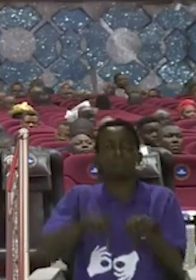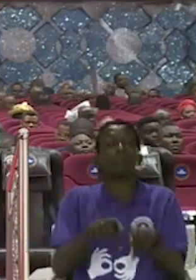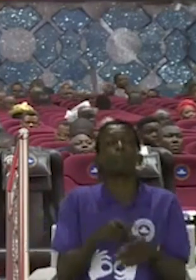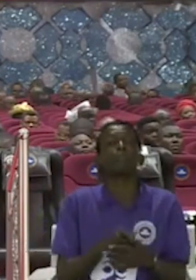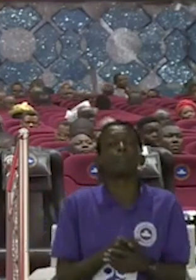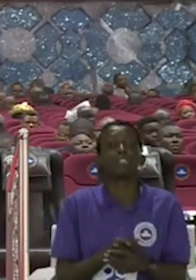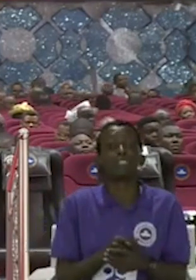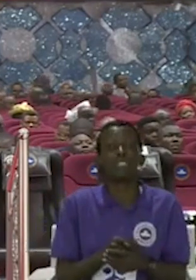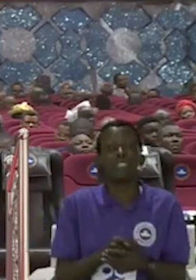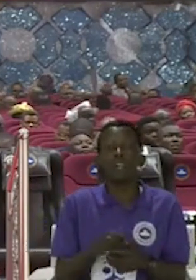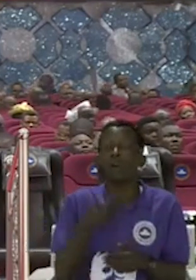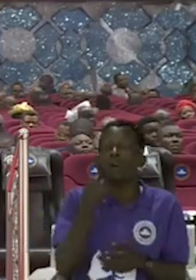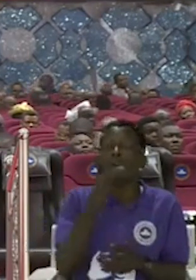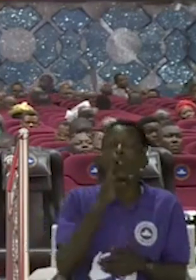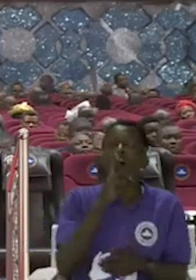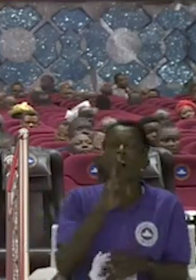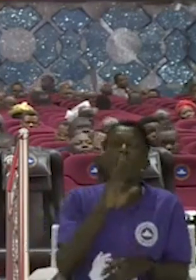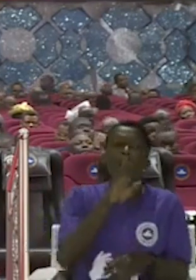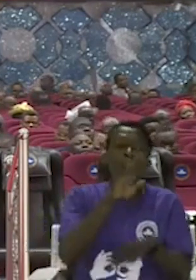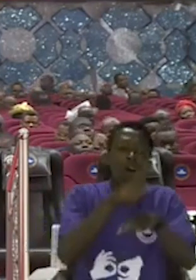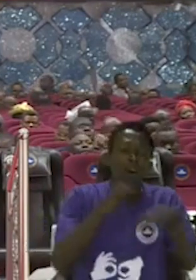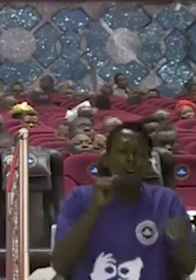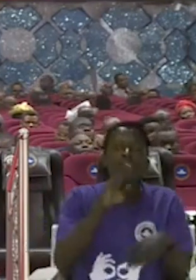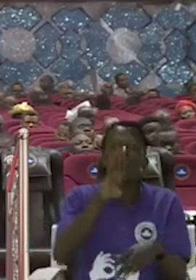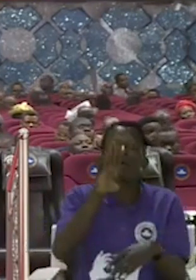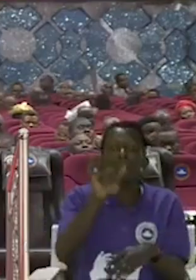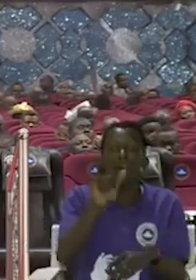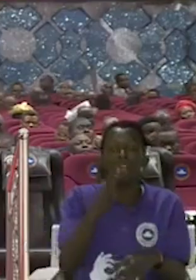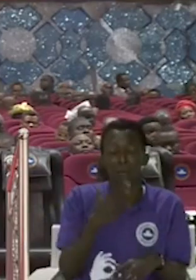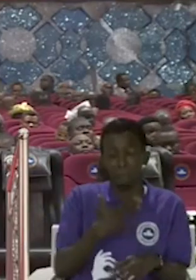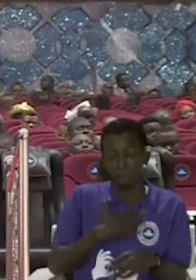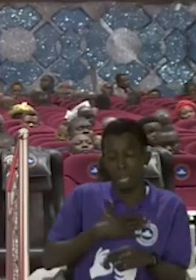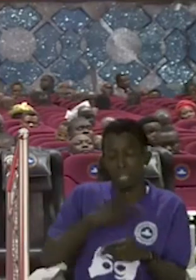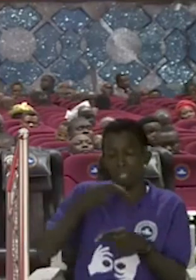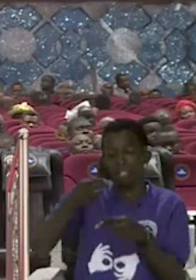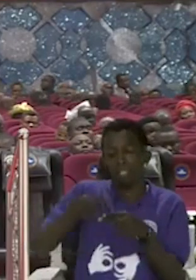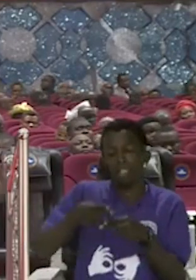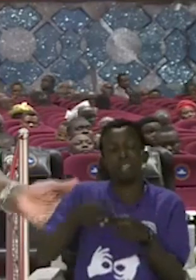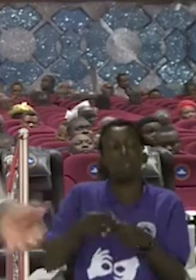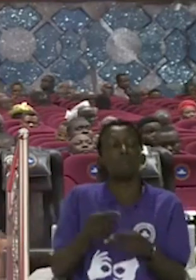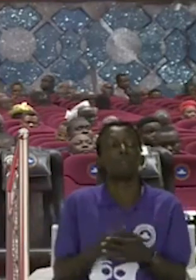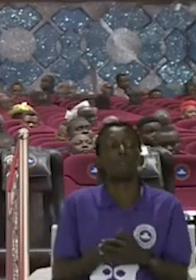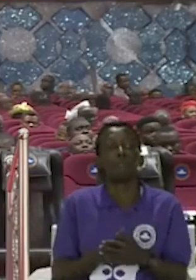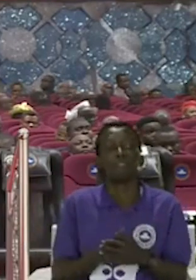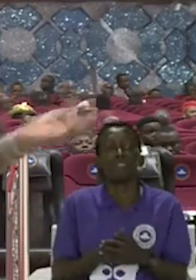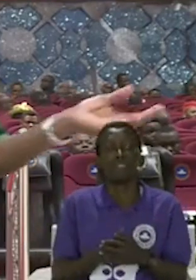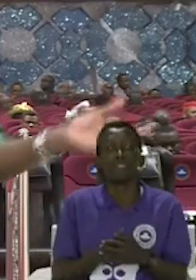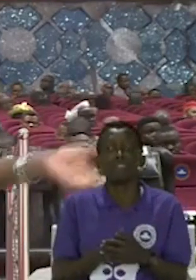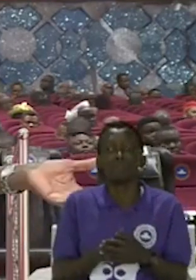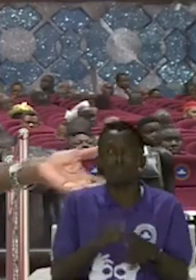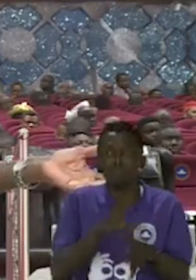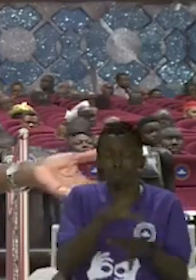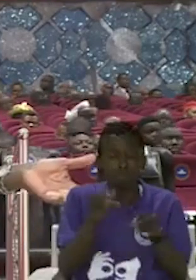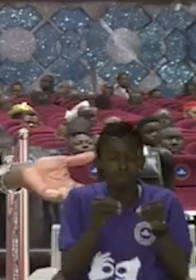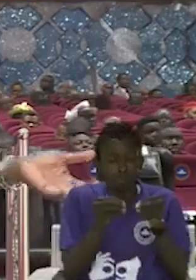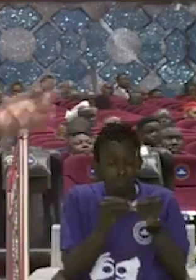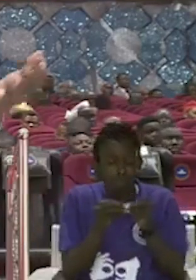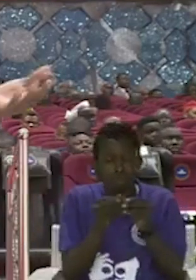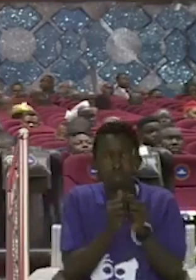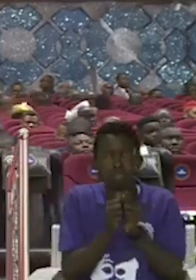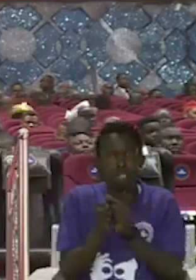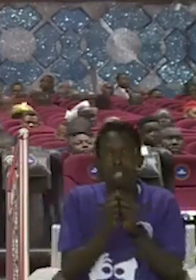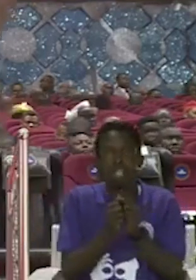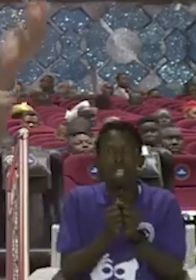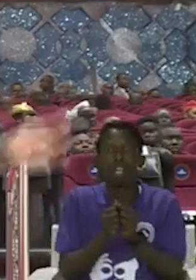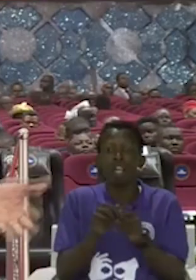who are called by my name. You put two and two together, the people